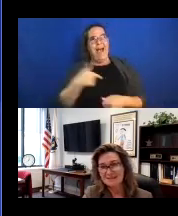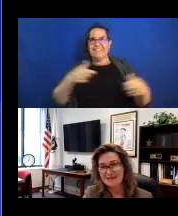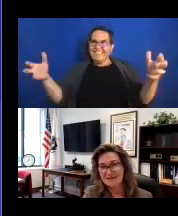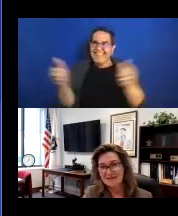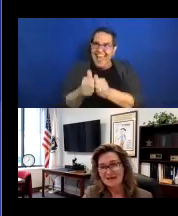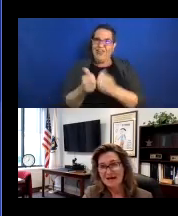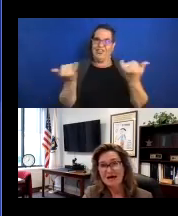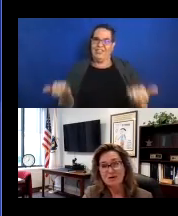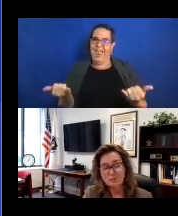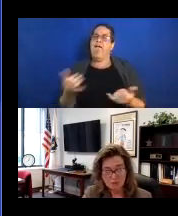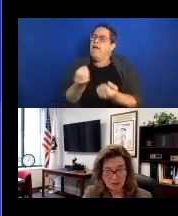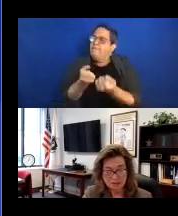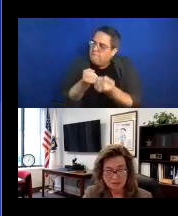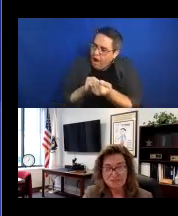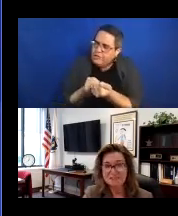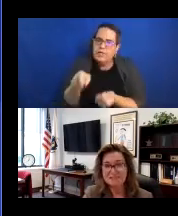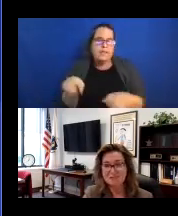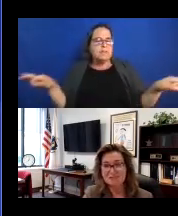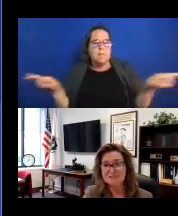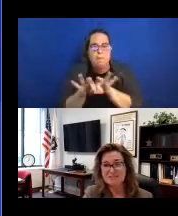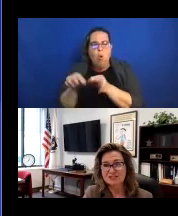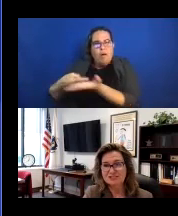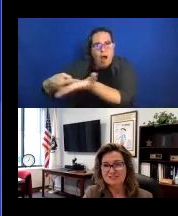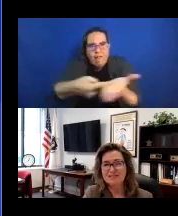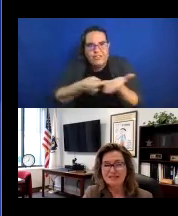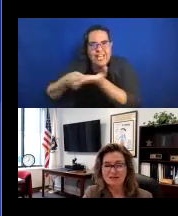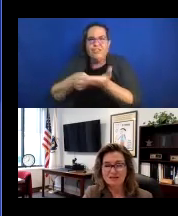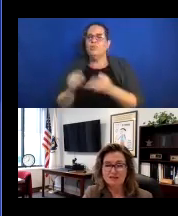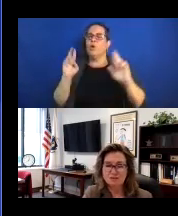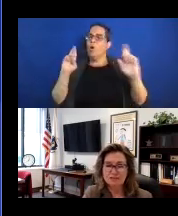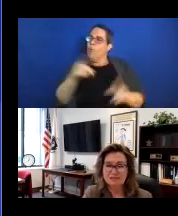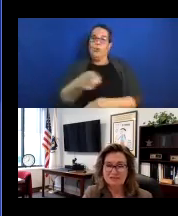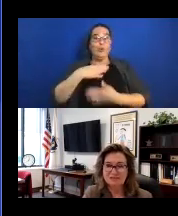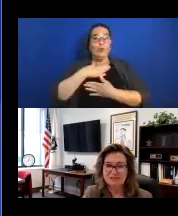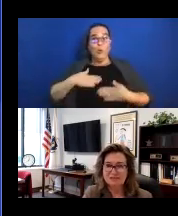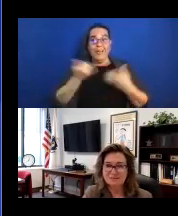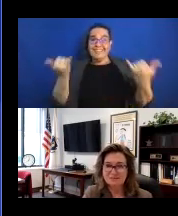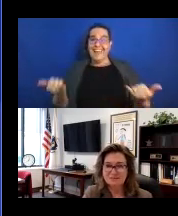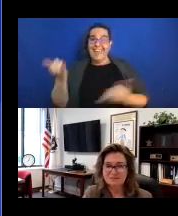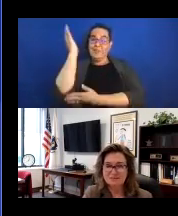I hope you all enjoyed today's presentations, and thank you for joining us.